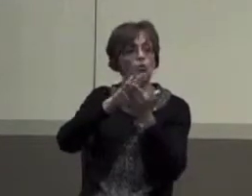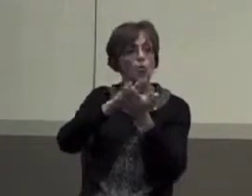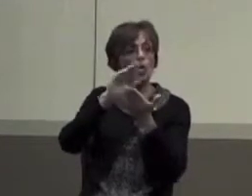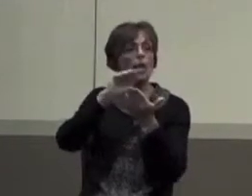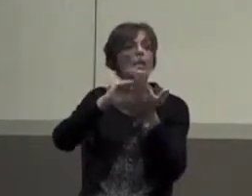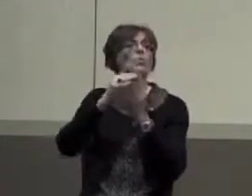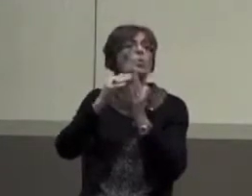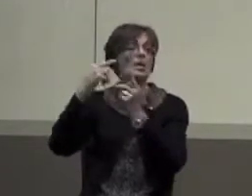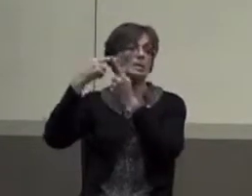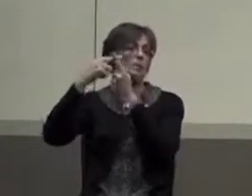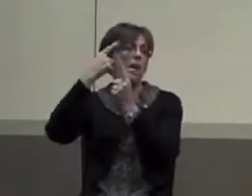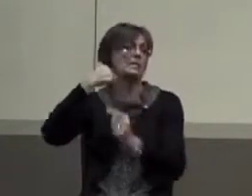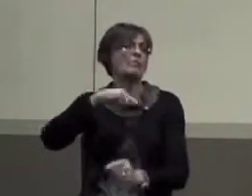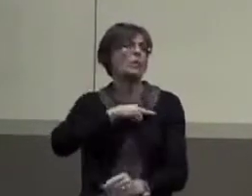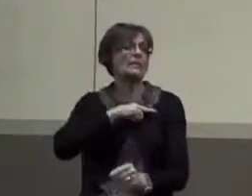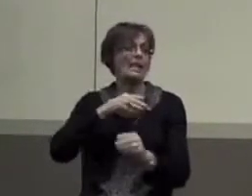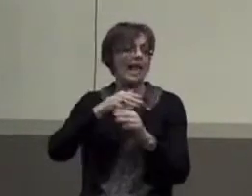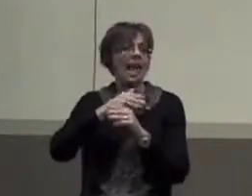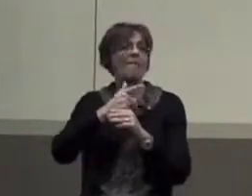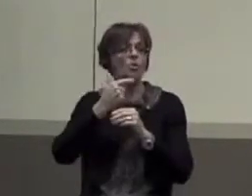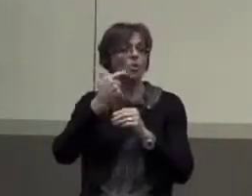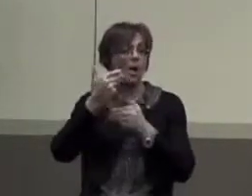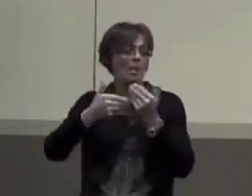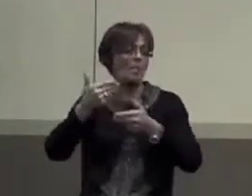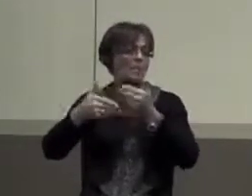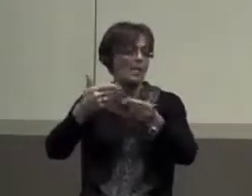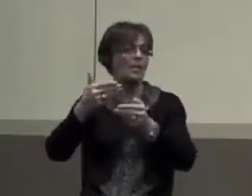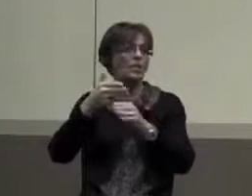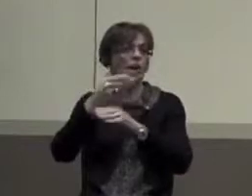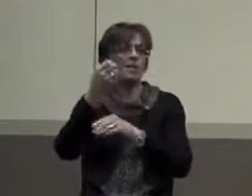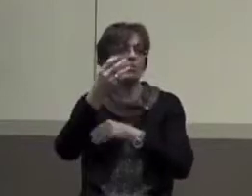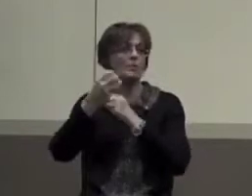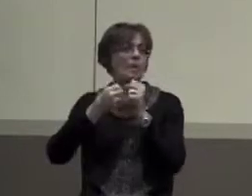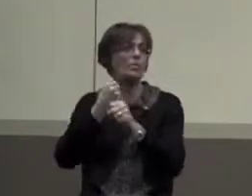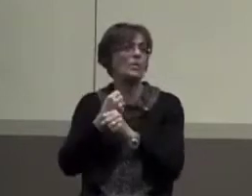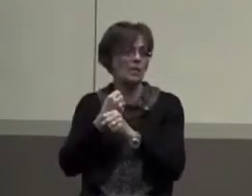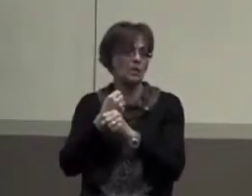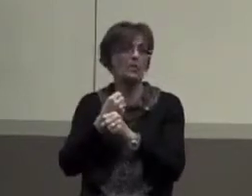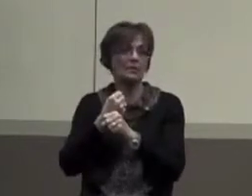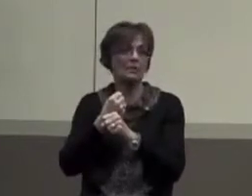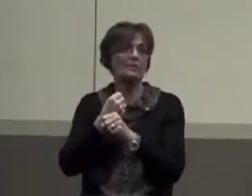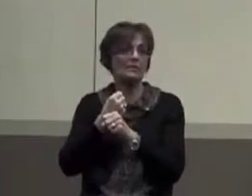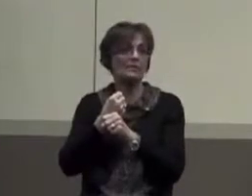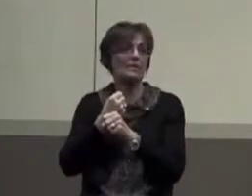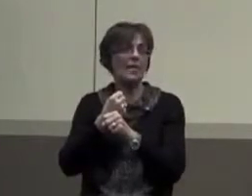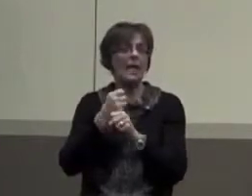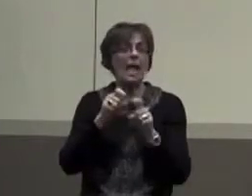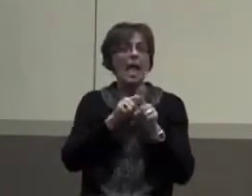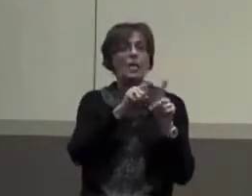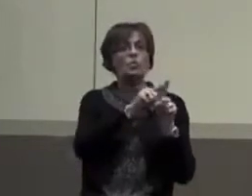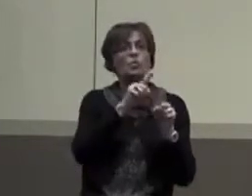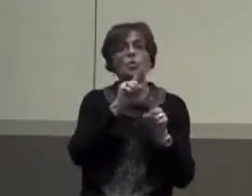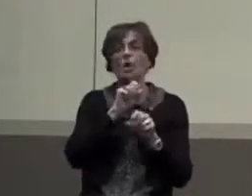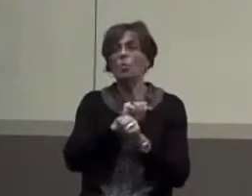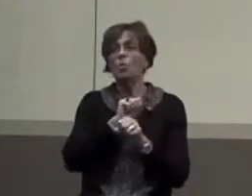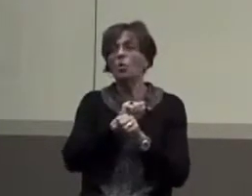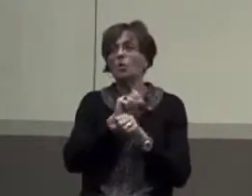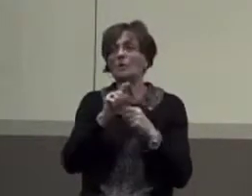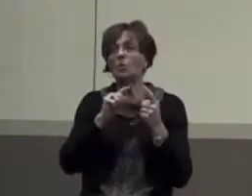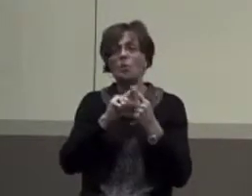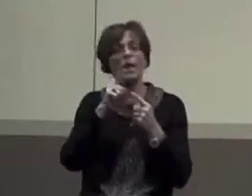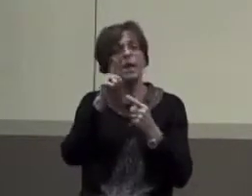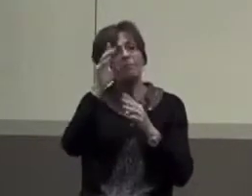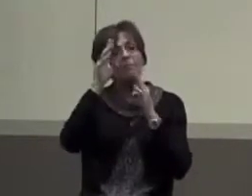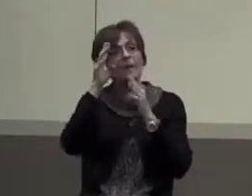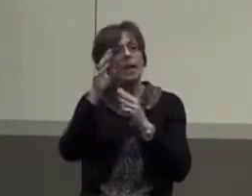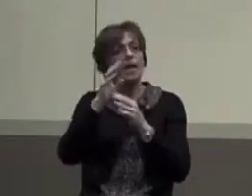After the implementation has been working after several years, and then two, it works when you're making behavior plans and trying